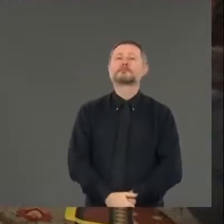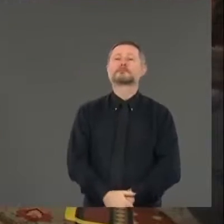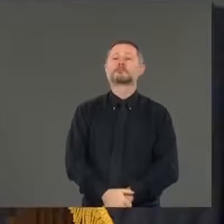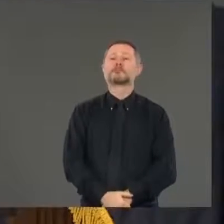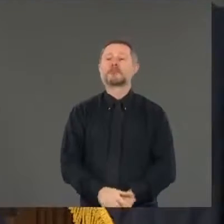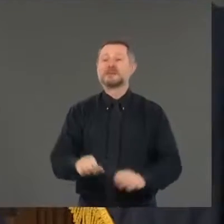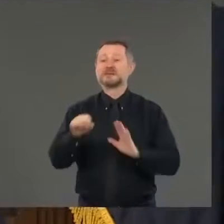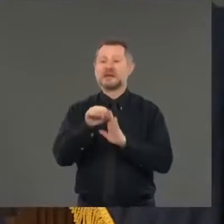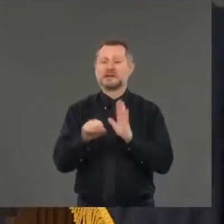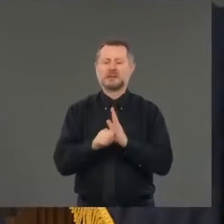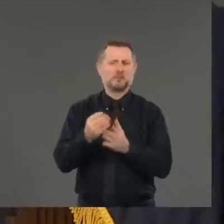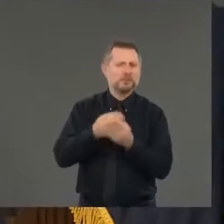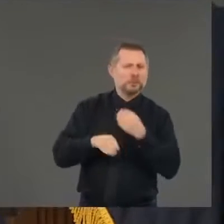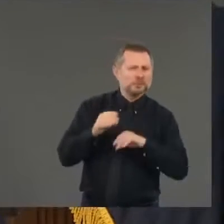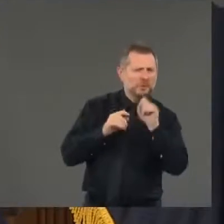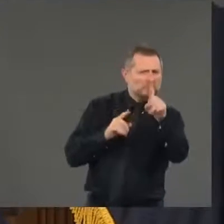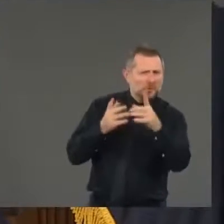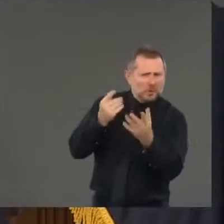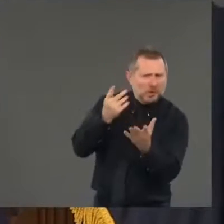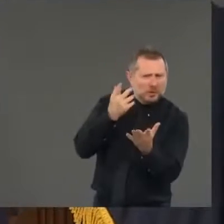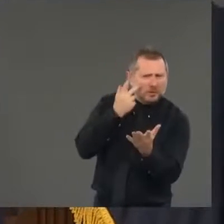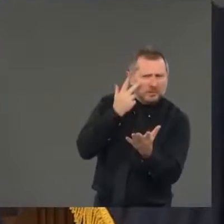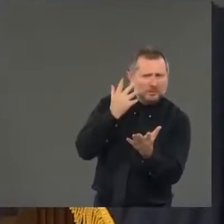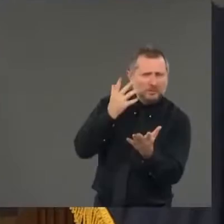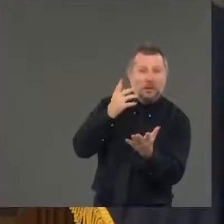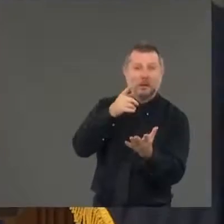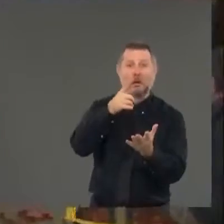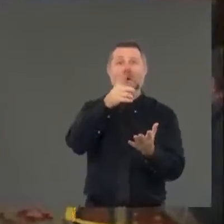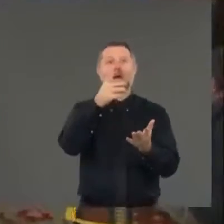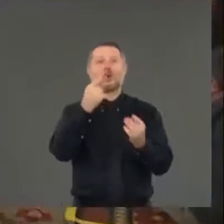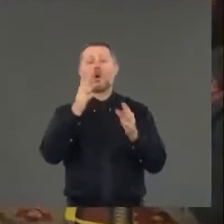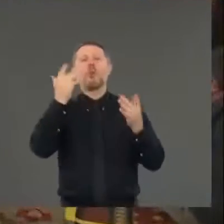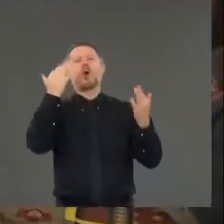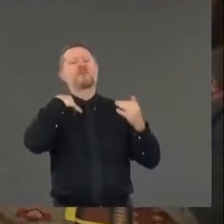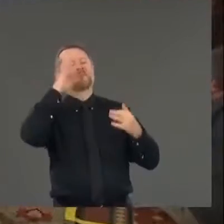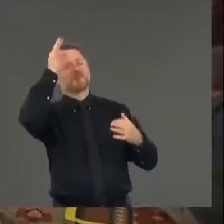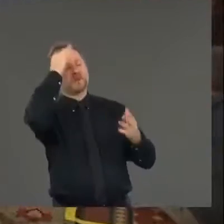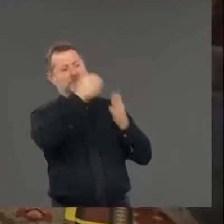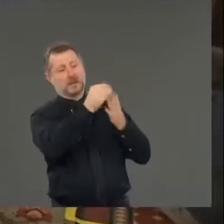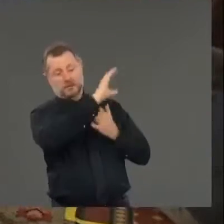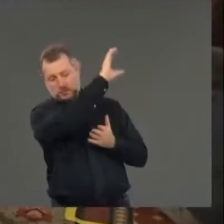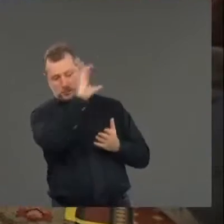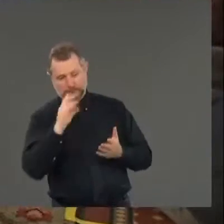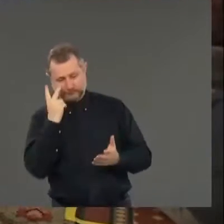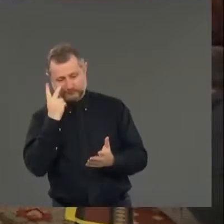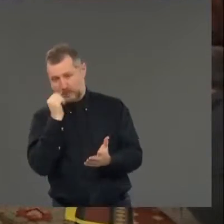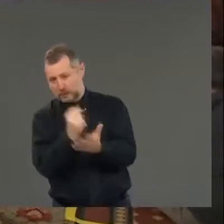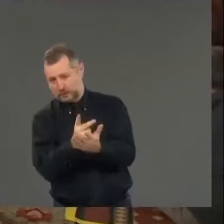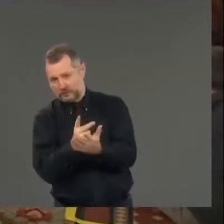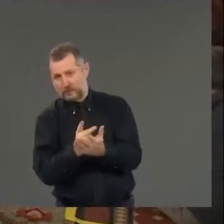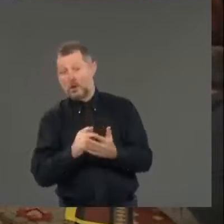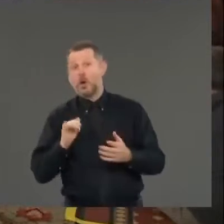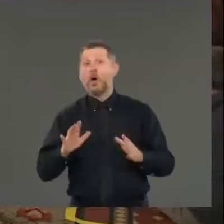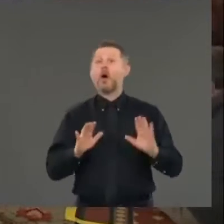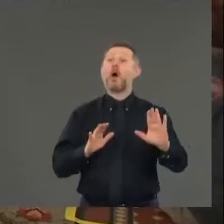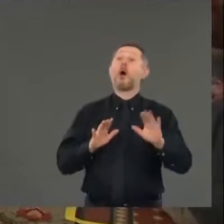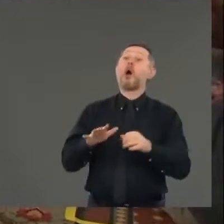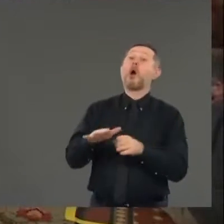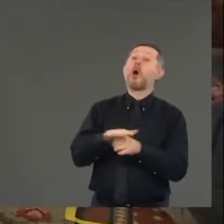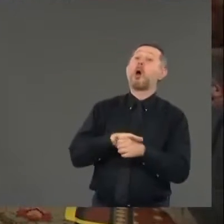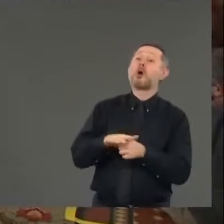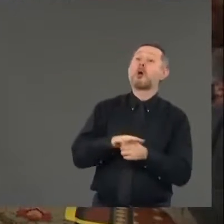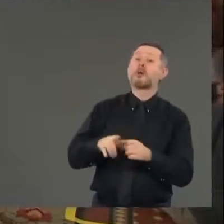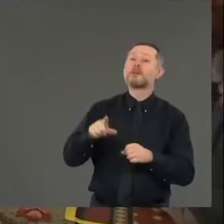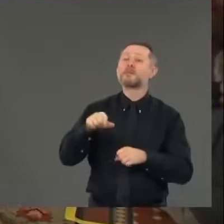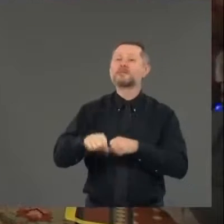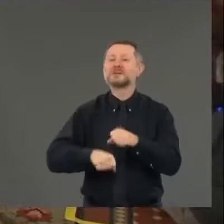to see what happens on the federal budget. Governor, there's a local bike organization that says that the bike path on the Mario Cuomo